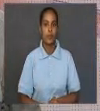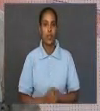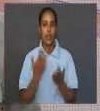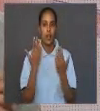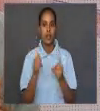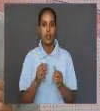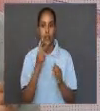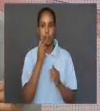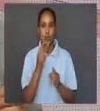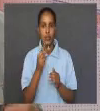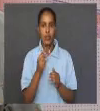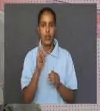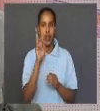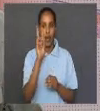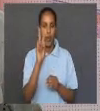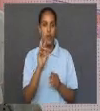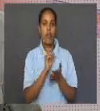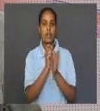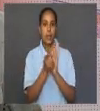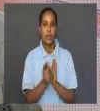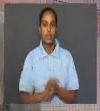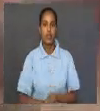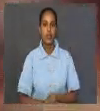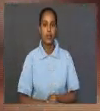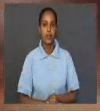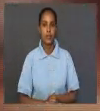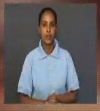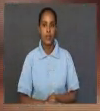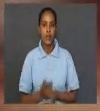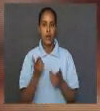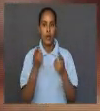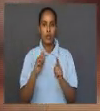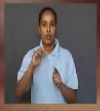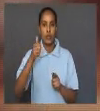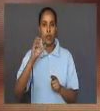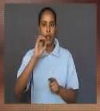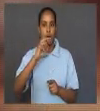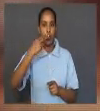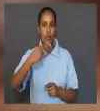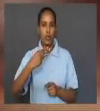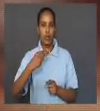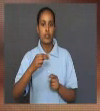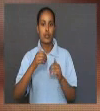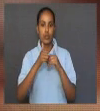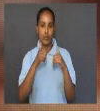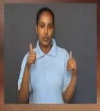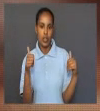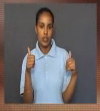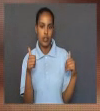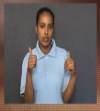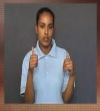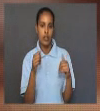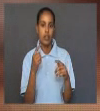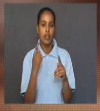Let us look at a couple of examples. When sodium hydroxide dissociates,